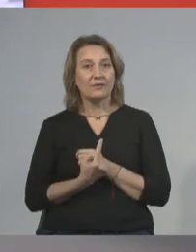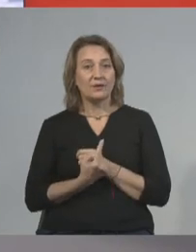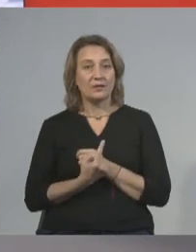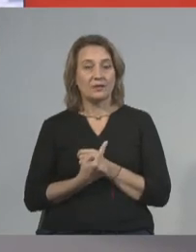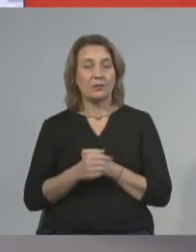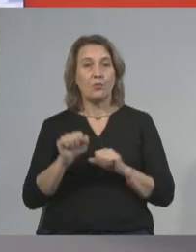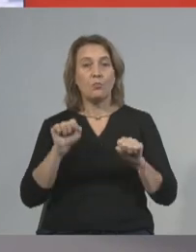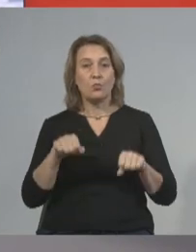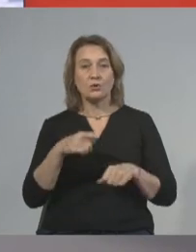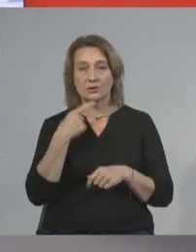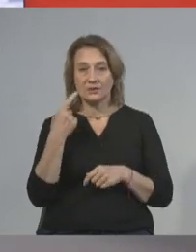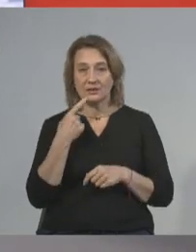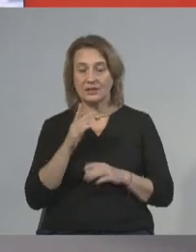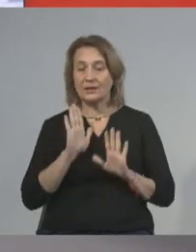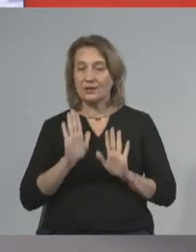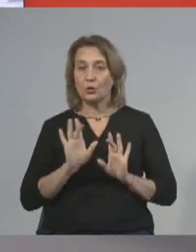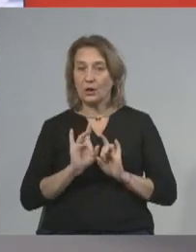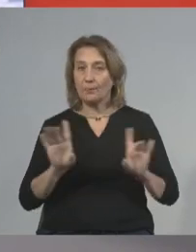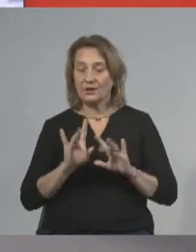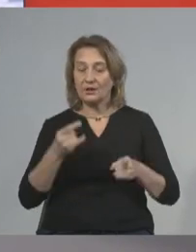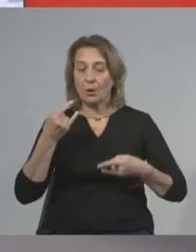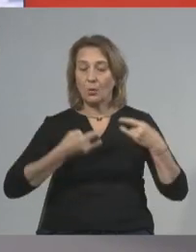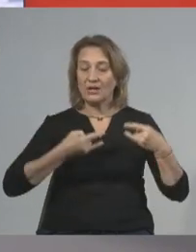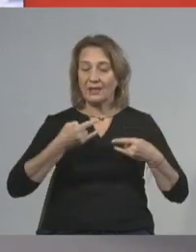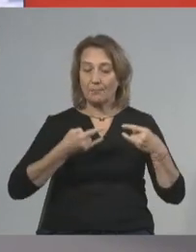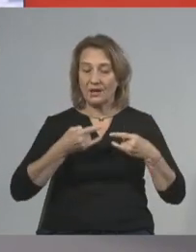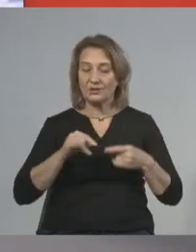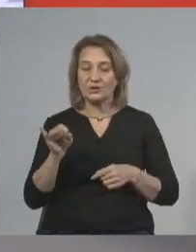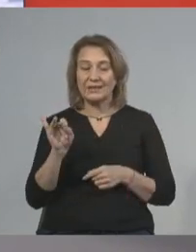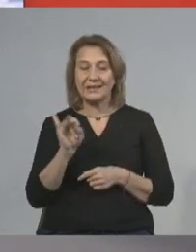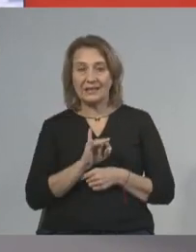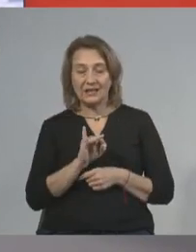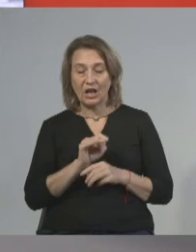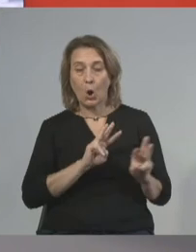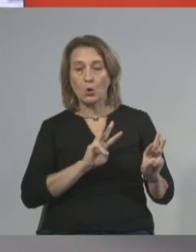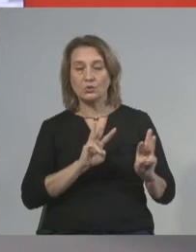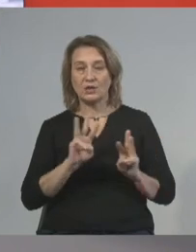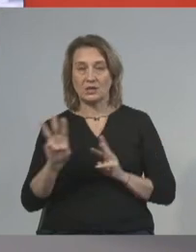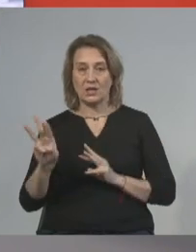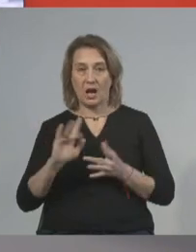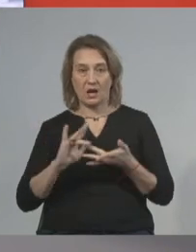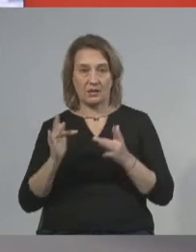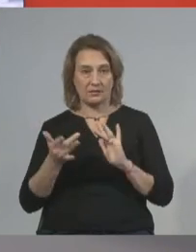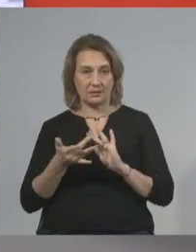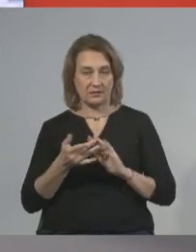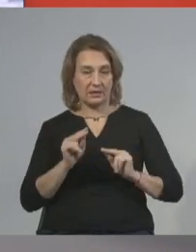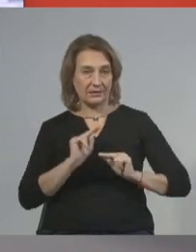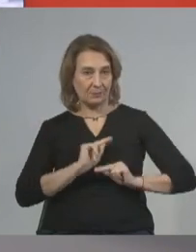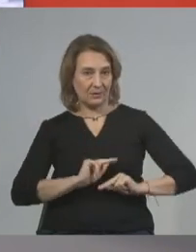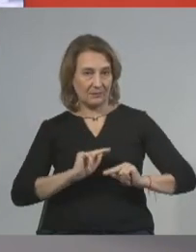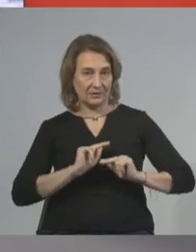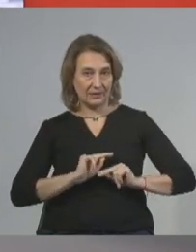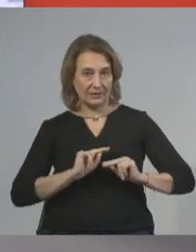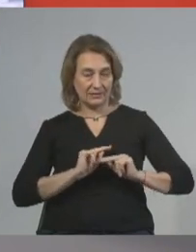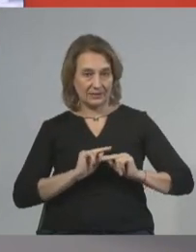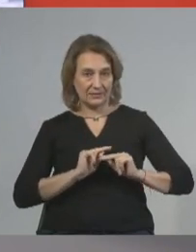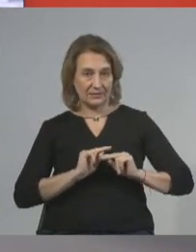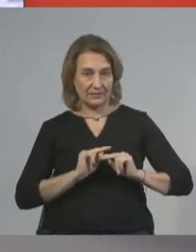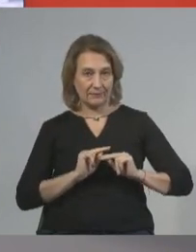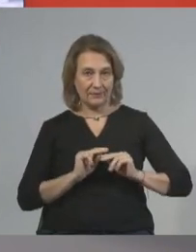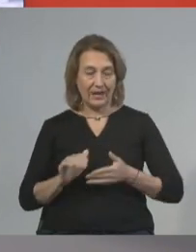narratives which we detected i have to say that we are monitored not only tv channels but online